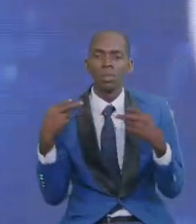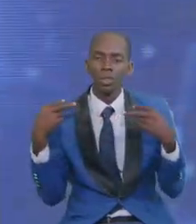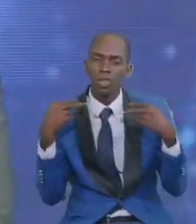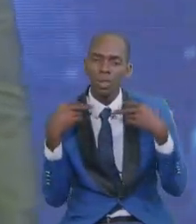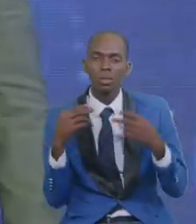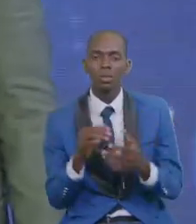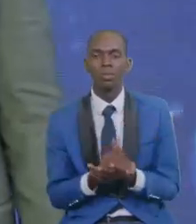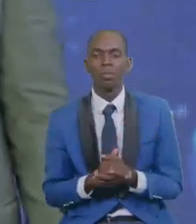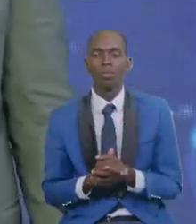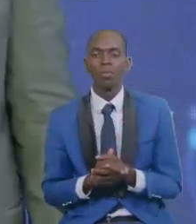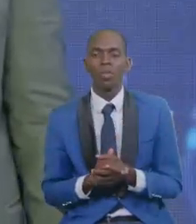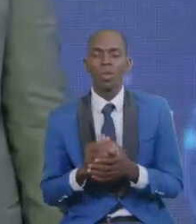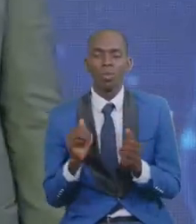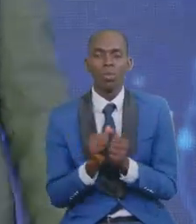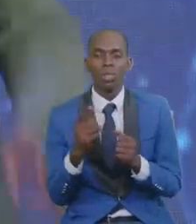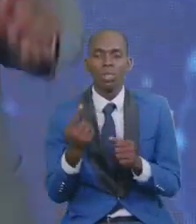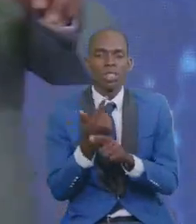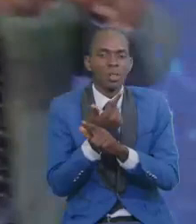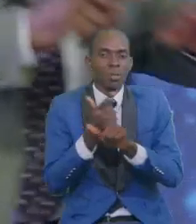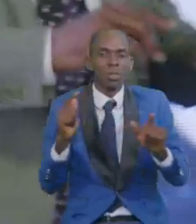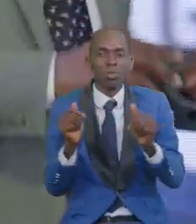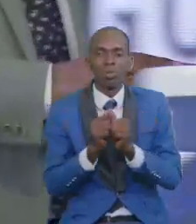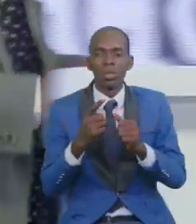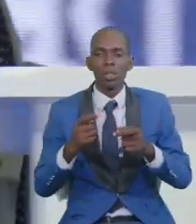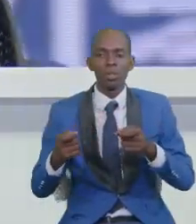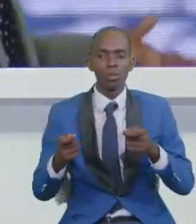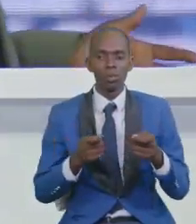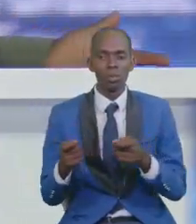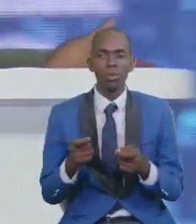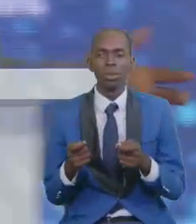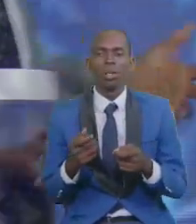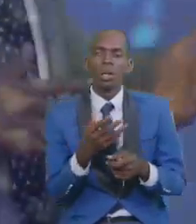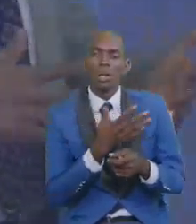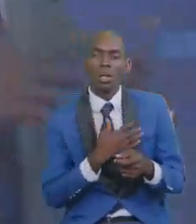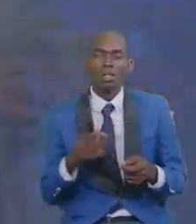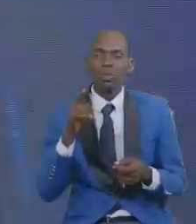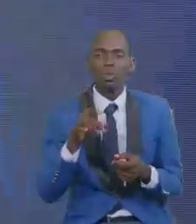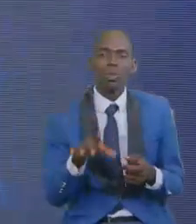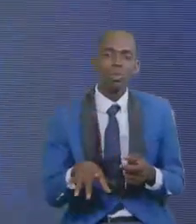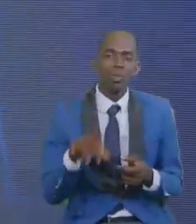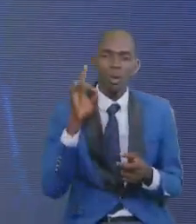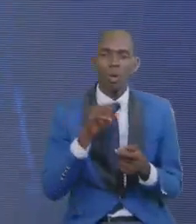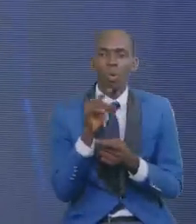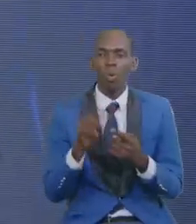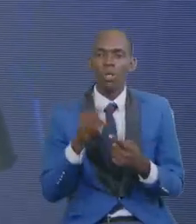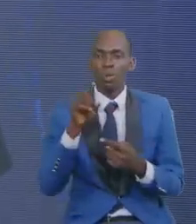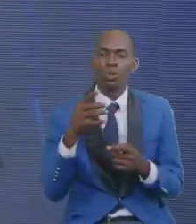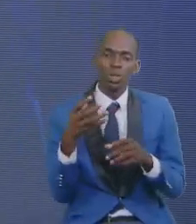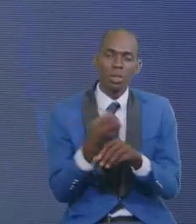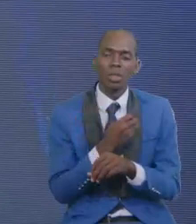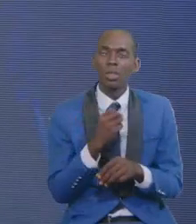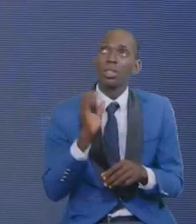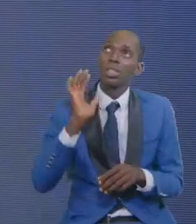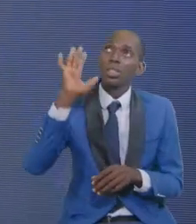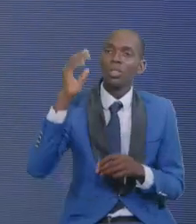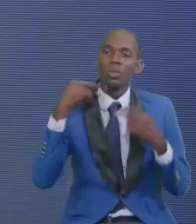with the leadership, with the control. And you'll find when you take his yoke upon you without any